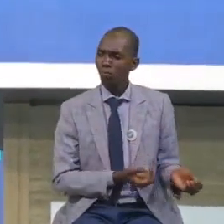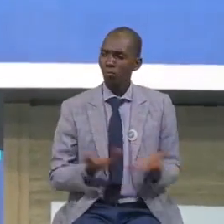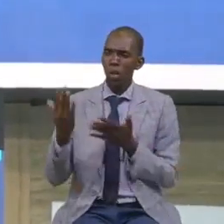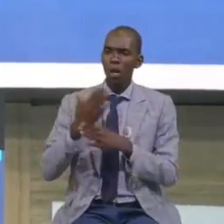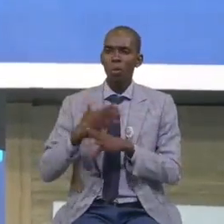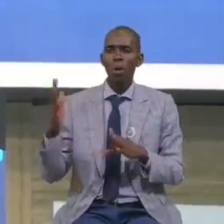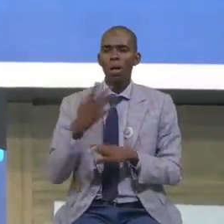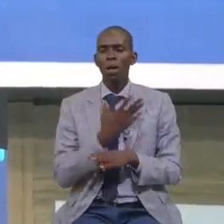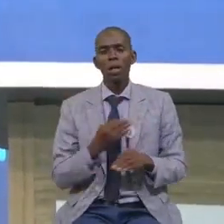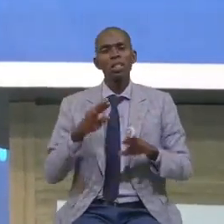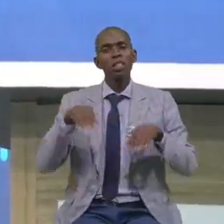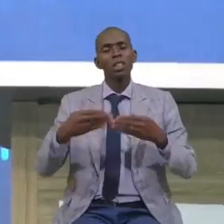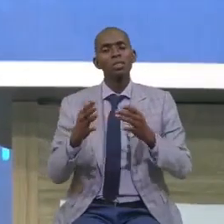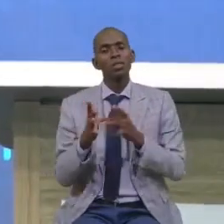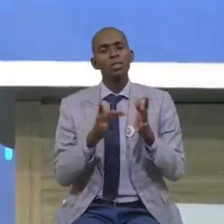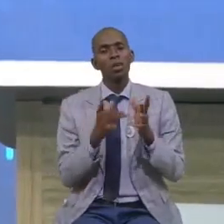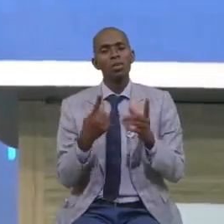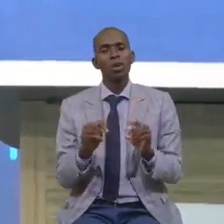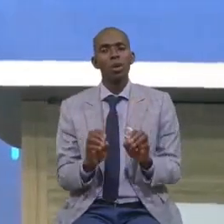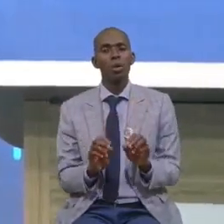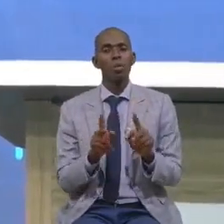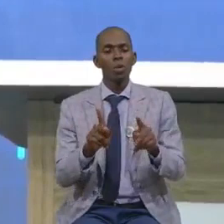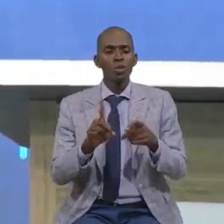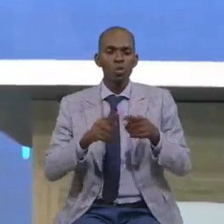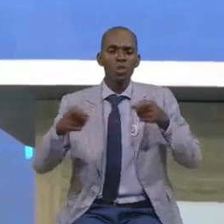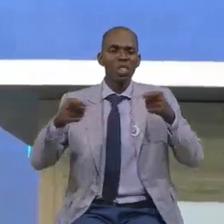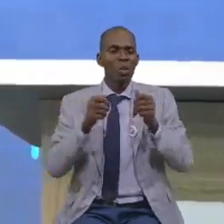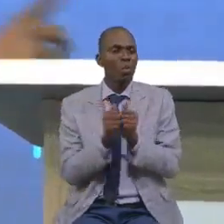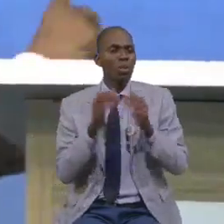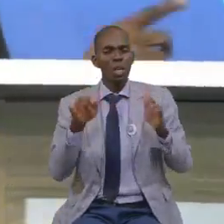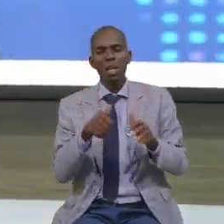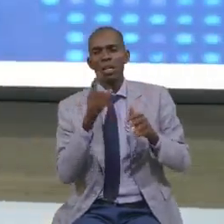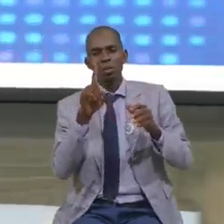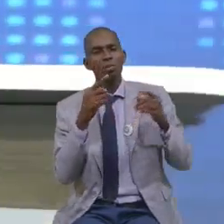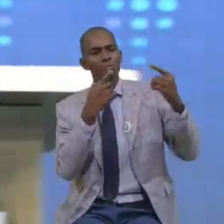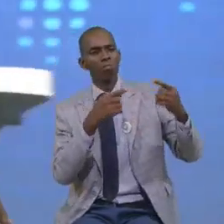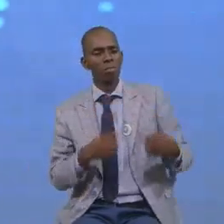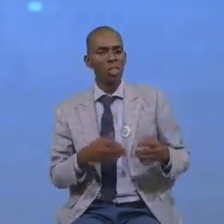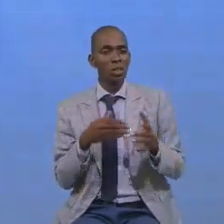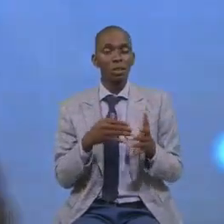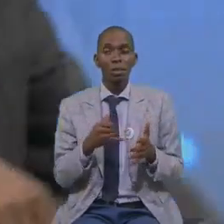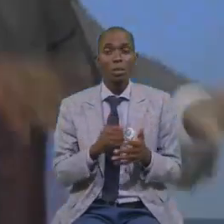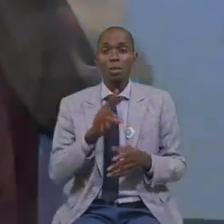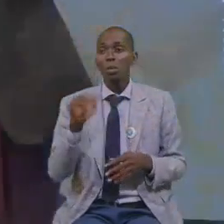the chance to reign without a rival. There is no other rival now.